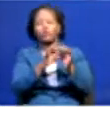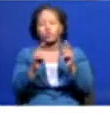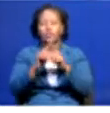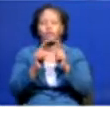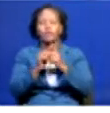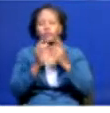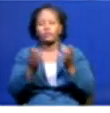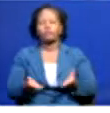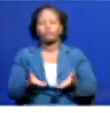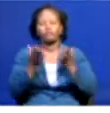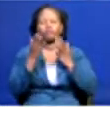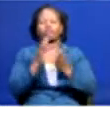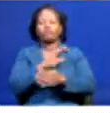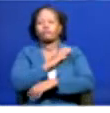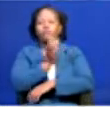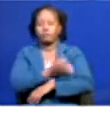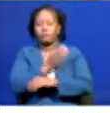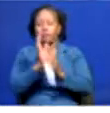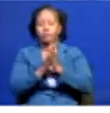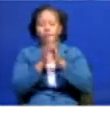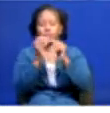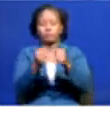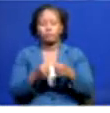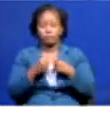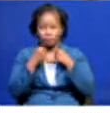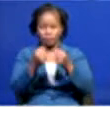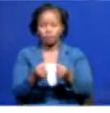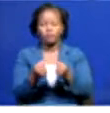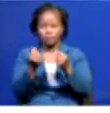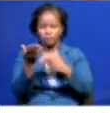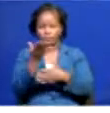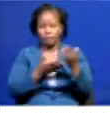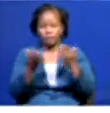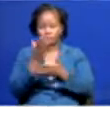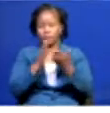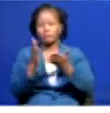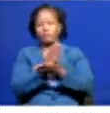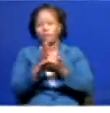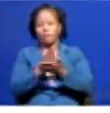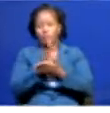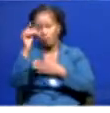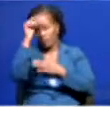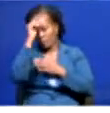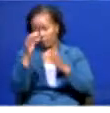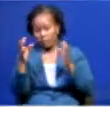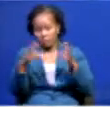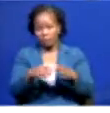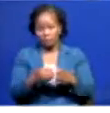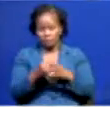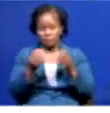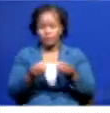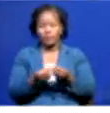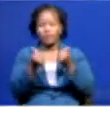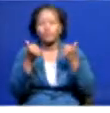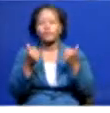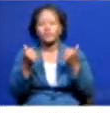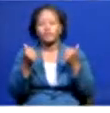enhances synergy, and strengthens integration among government agencies in addressing